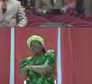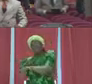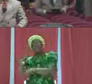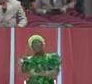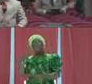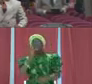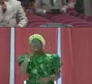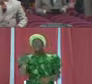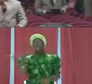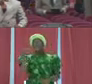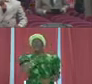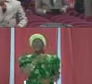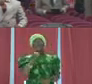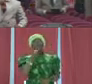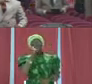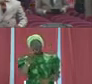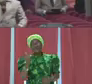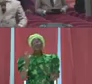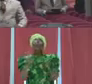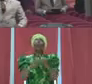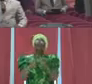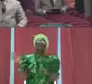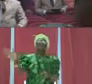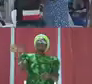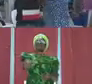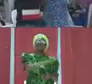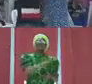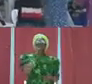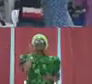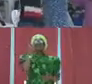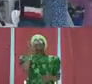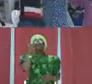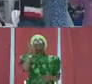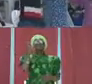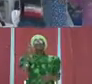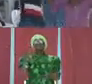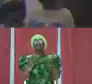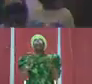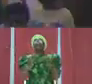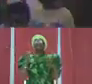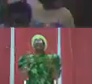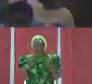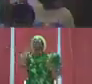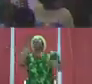name. One more shout of hallelujah.